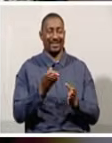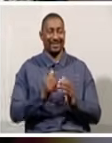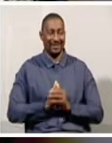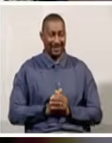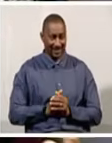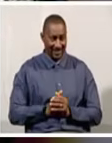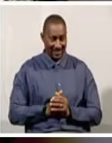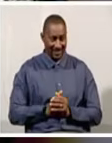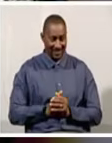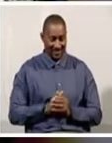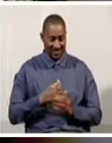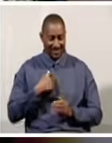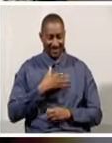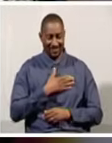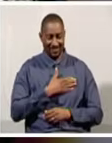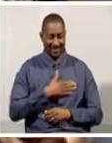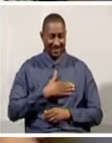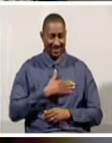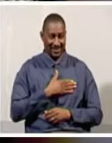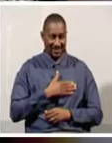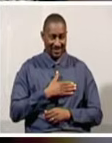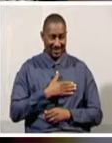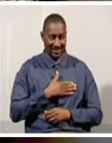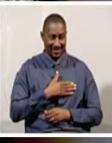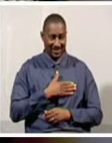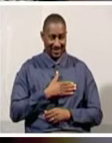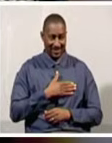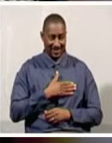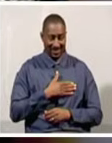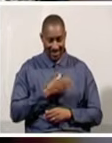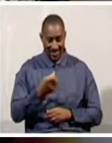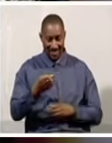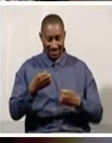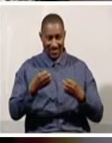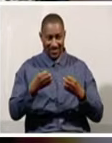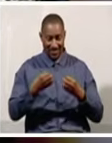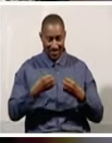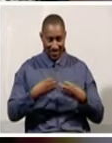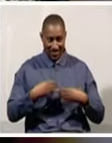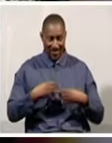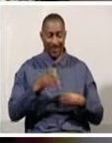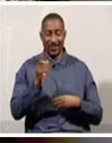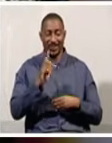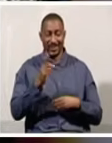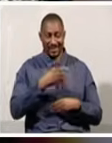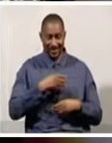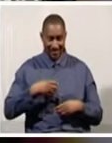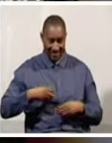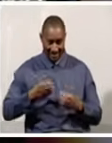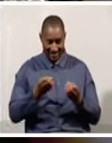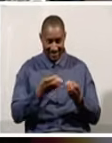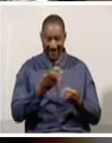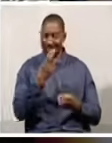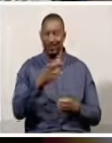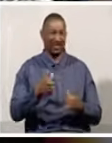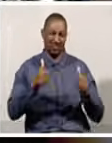much because I felt it. I've received the president's all. I've seen it. He was not a perfect man, of